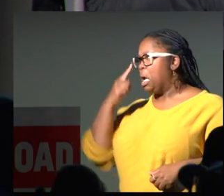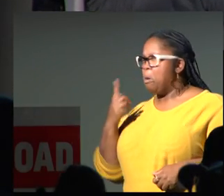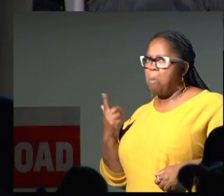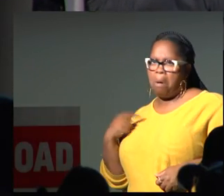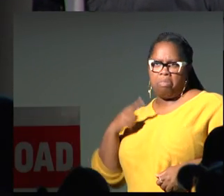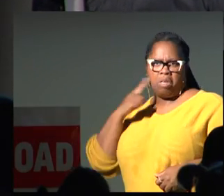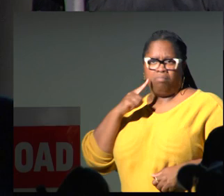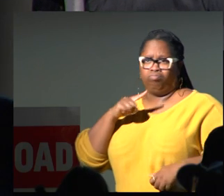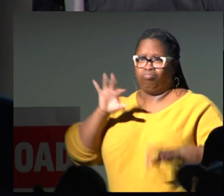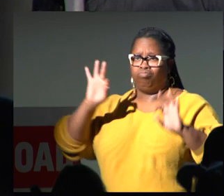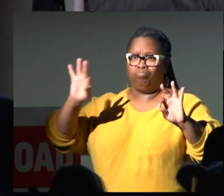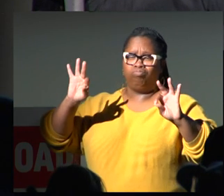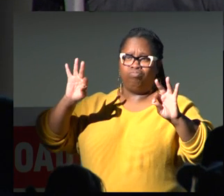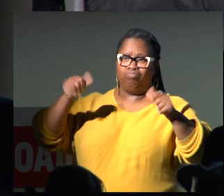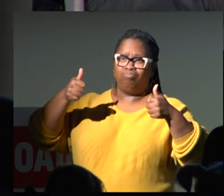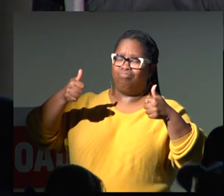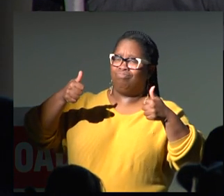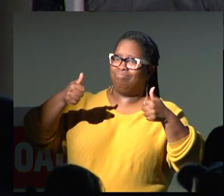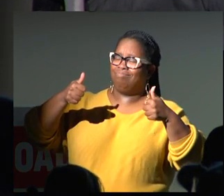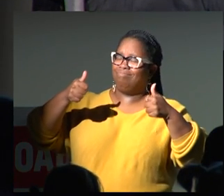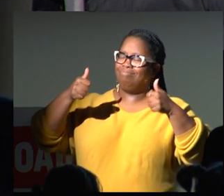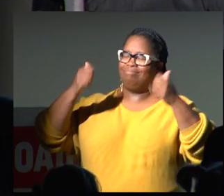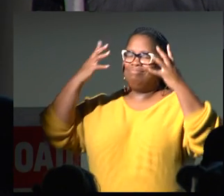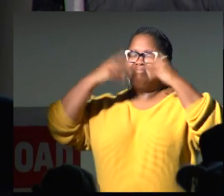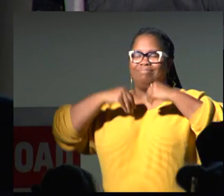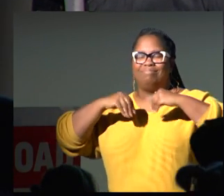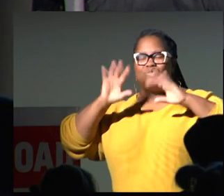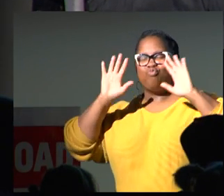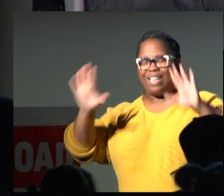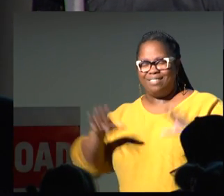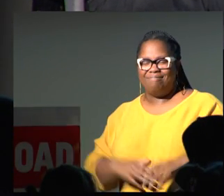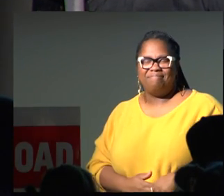I think it's fantastic. I think it's great.